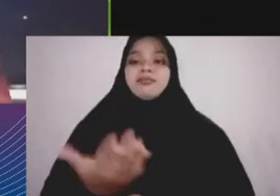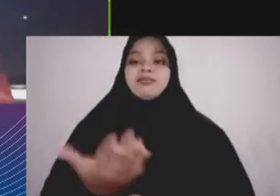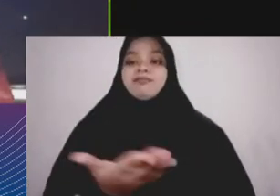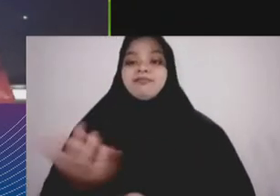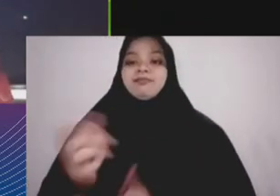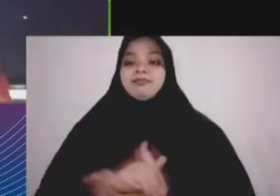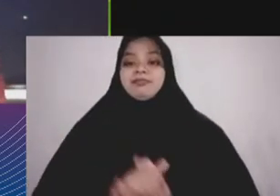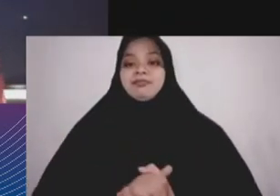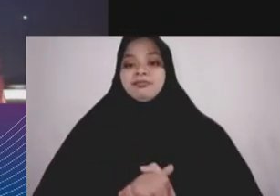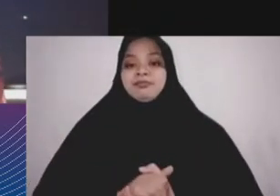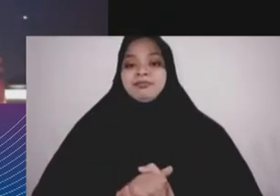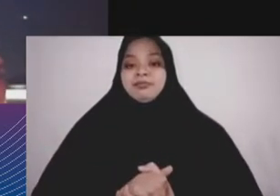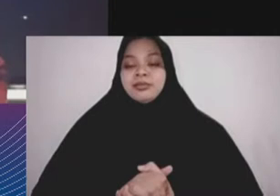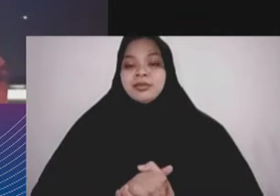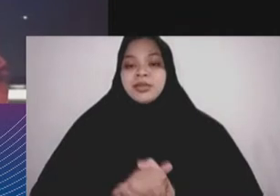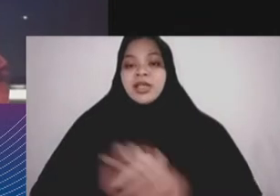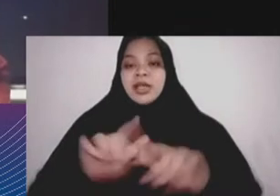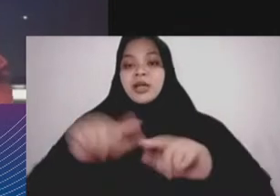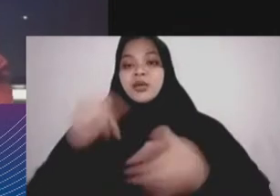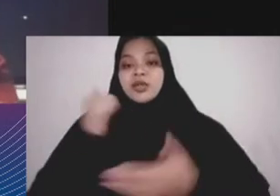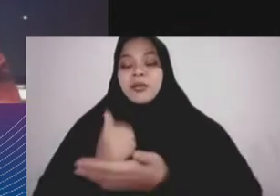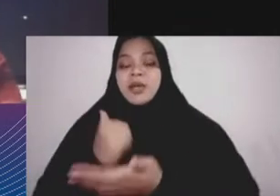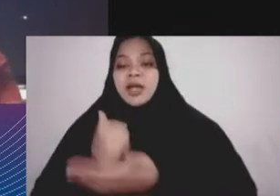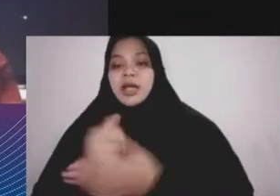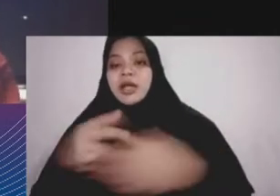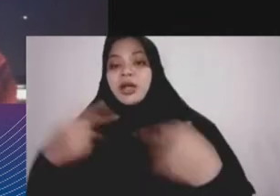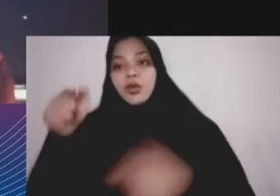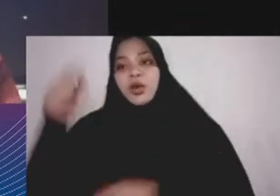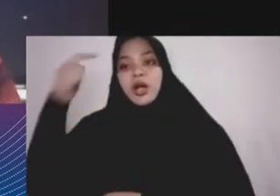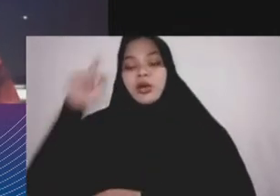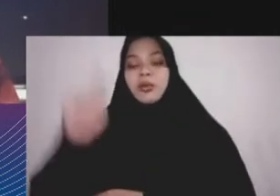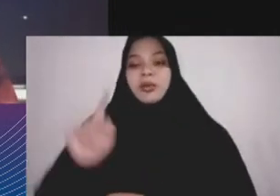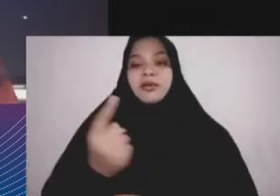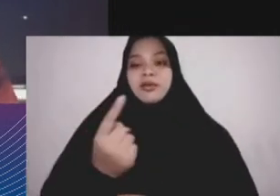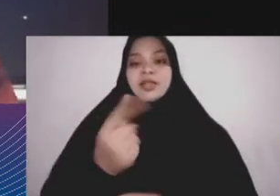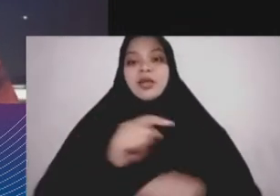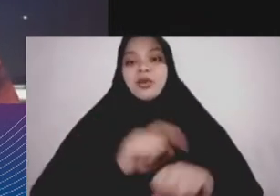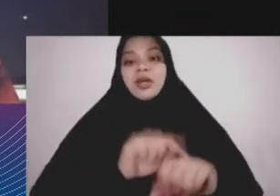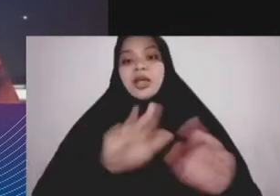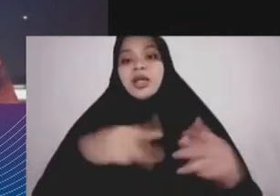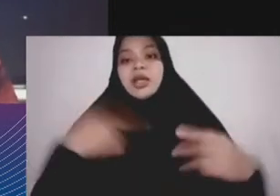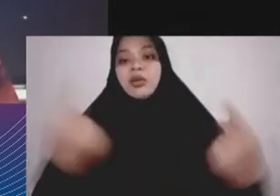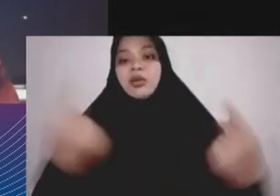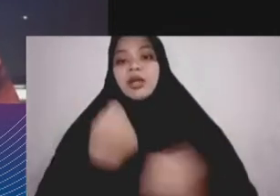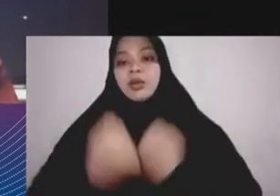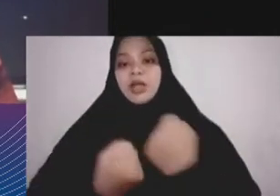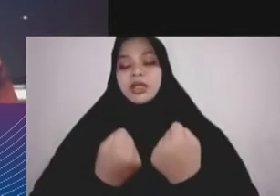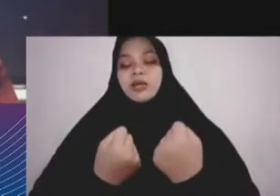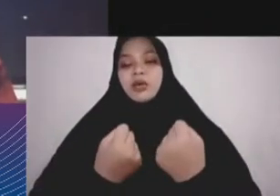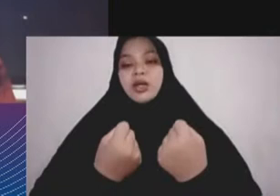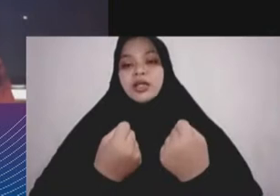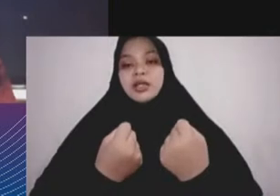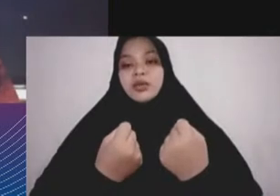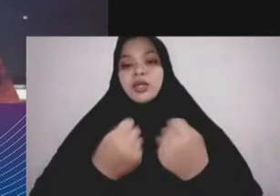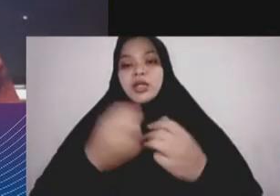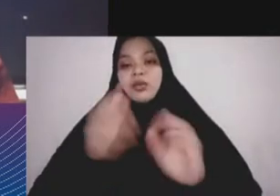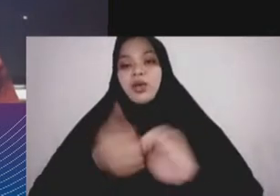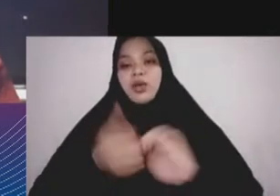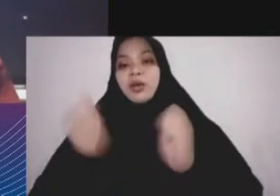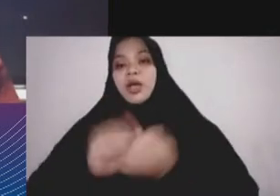mungkin? Actually, you know, at the first time when we do the daftar inventaris masala, which is the